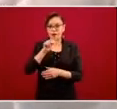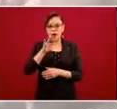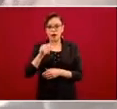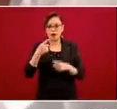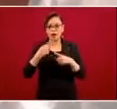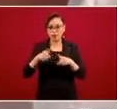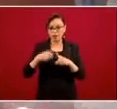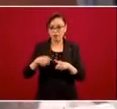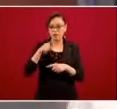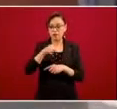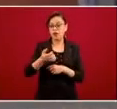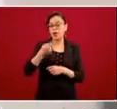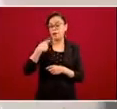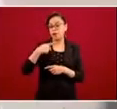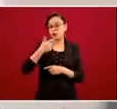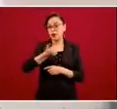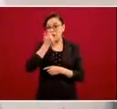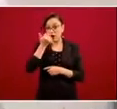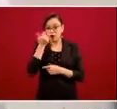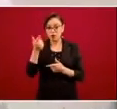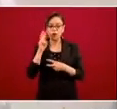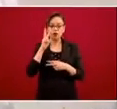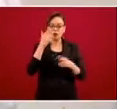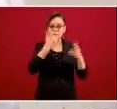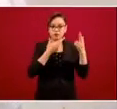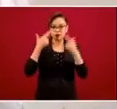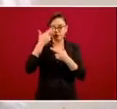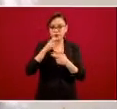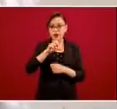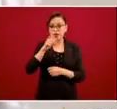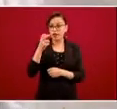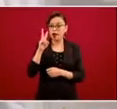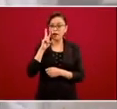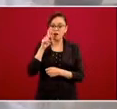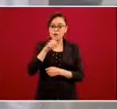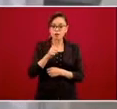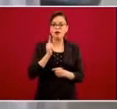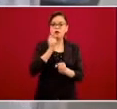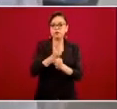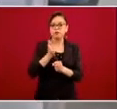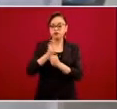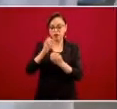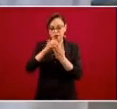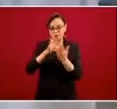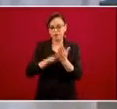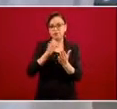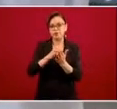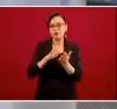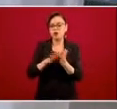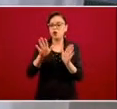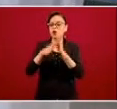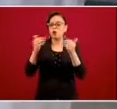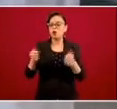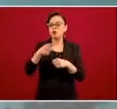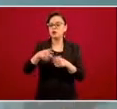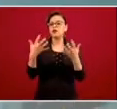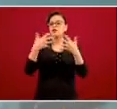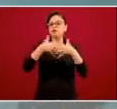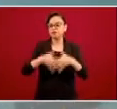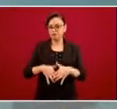per brand to be subject to an initial evaluation.